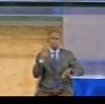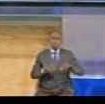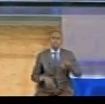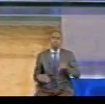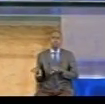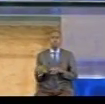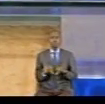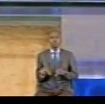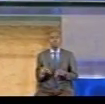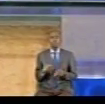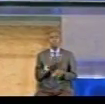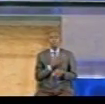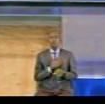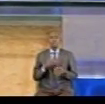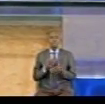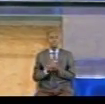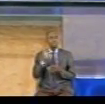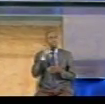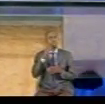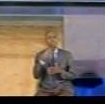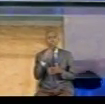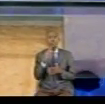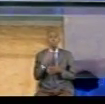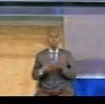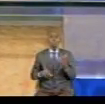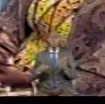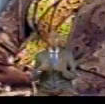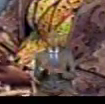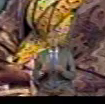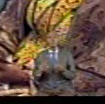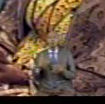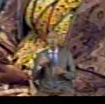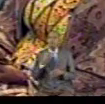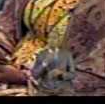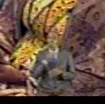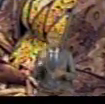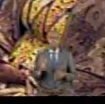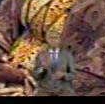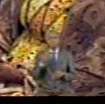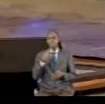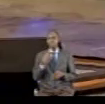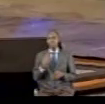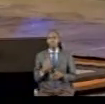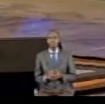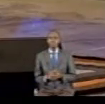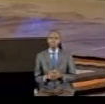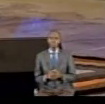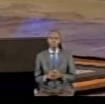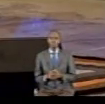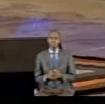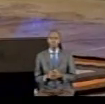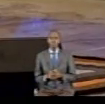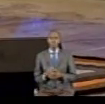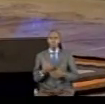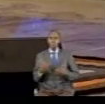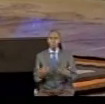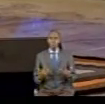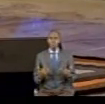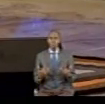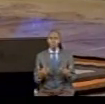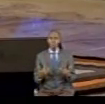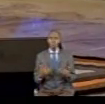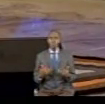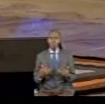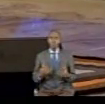what other people have never said. Tonight, the message is titled,